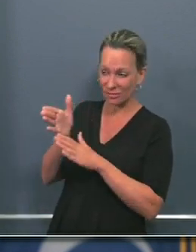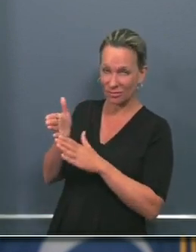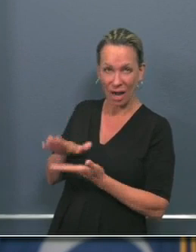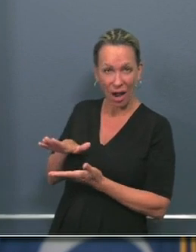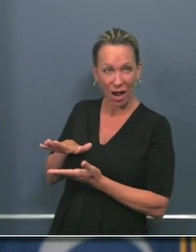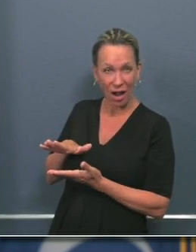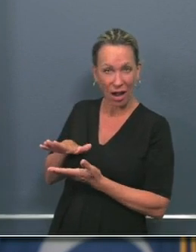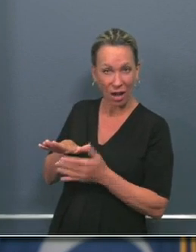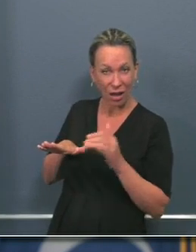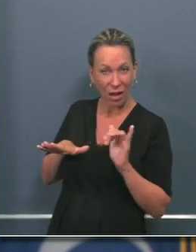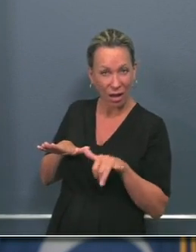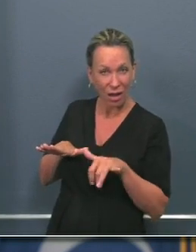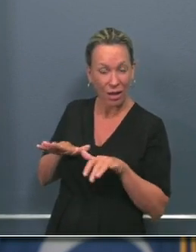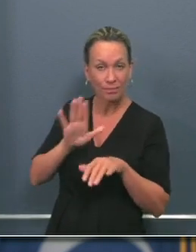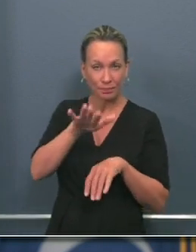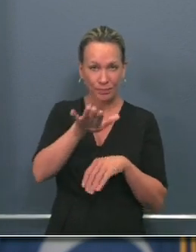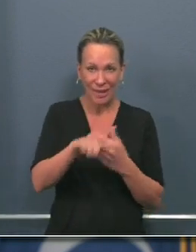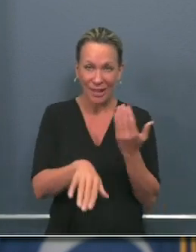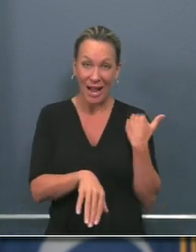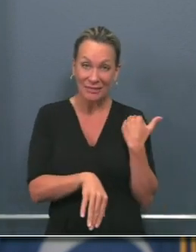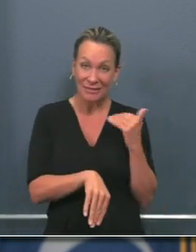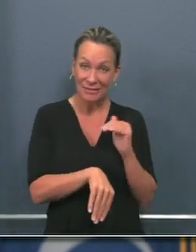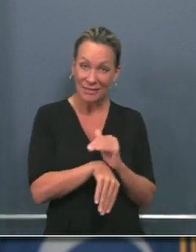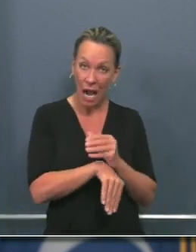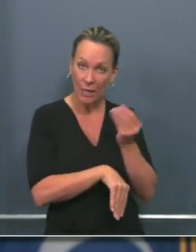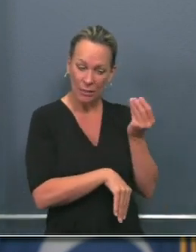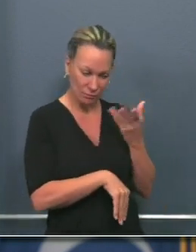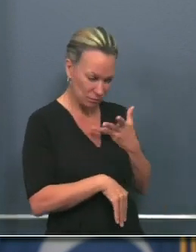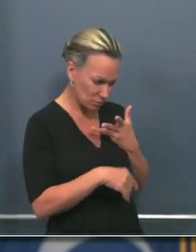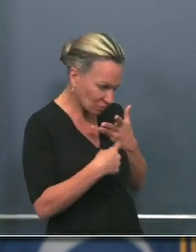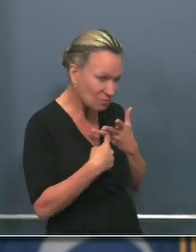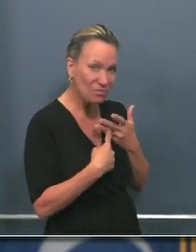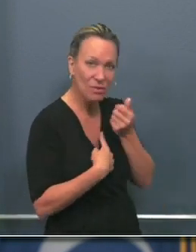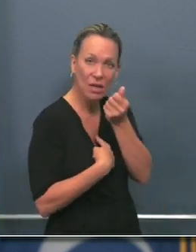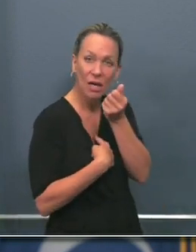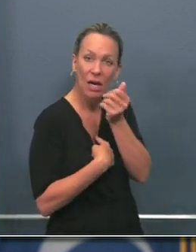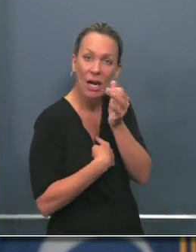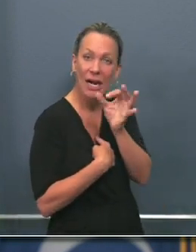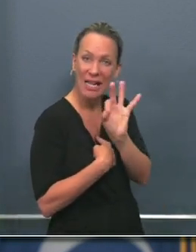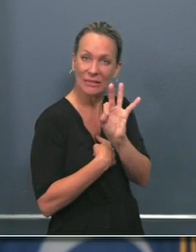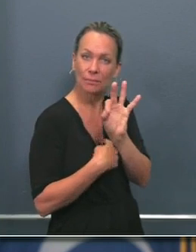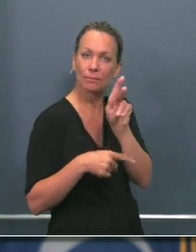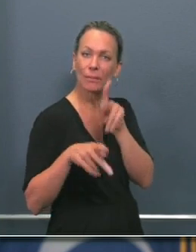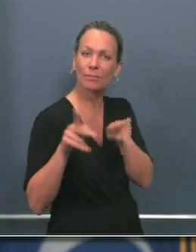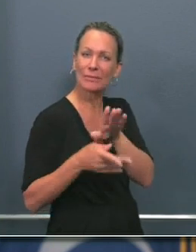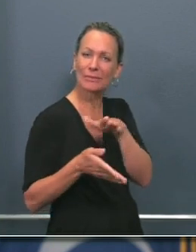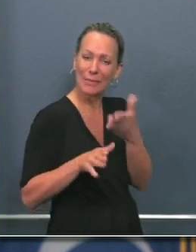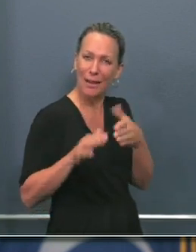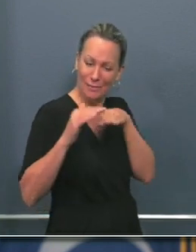Concerns always about our seniors. It's just an important statistical point to consider.